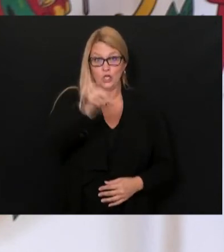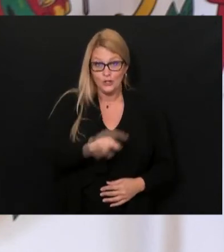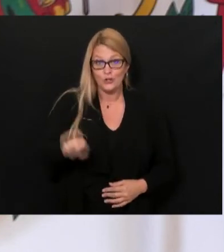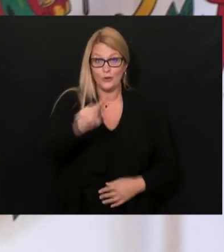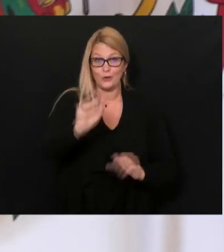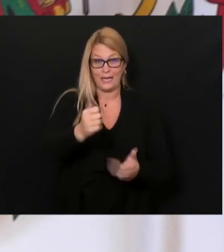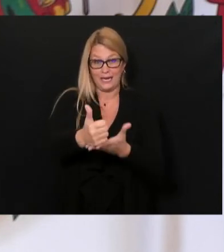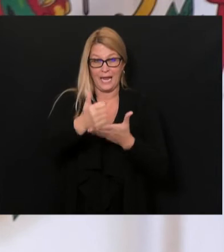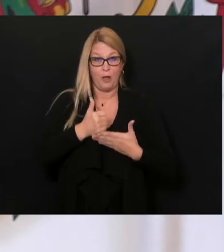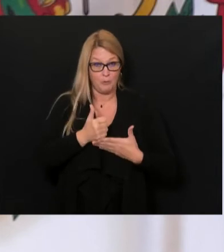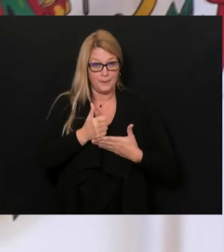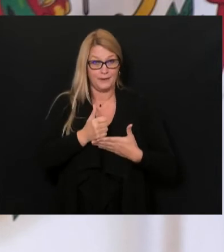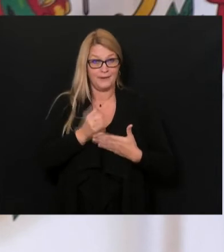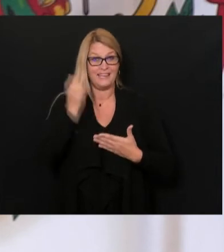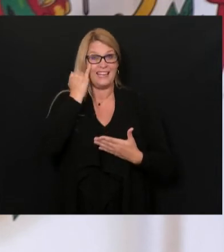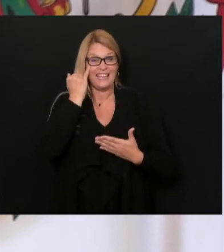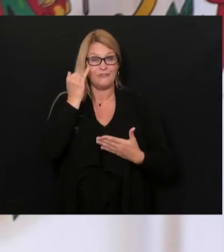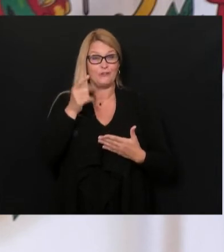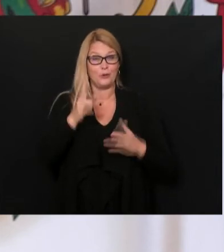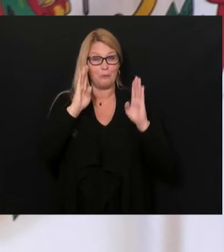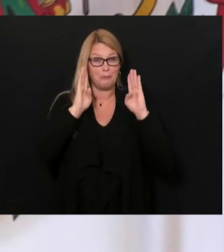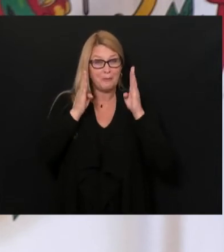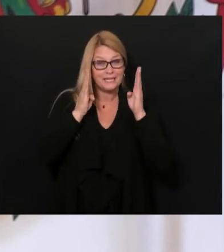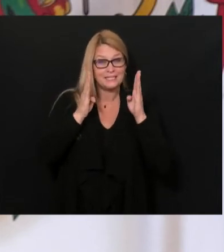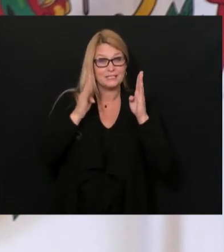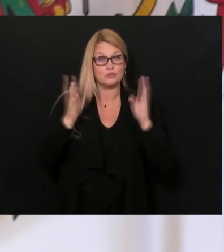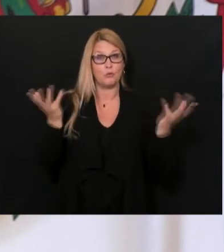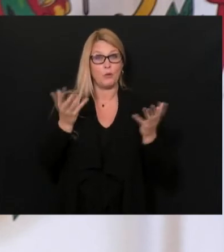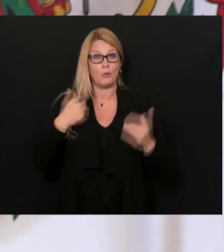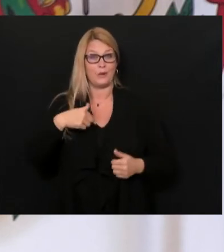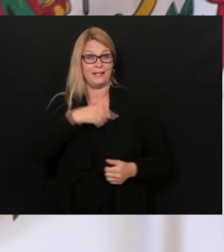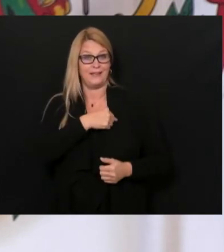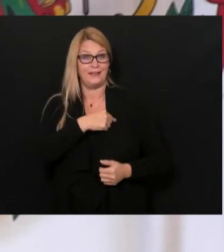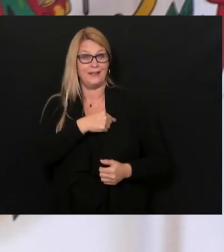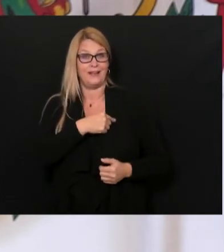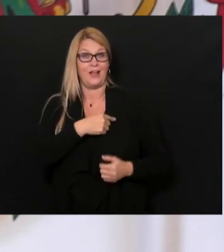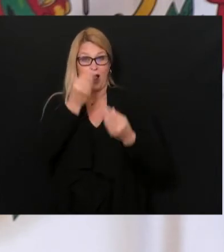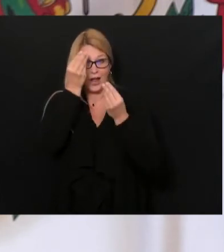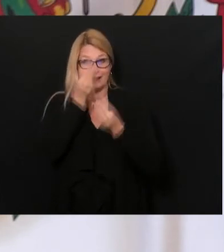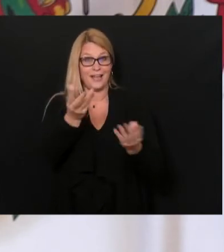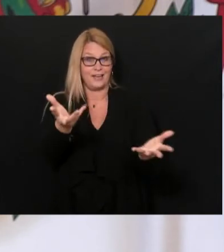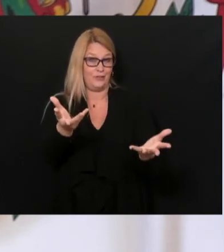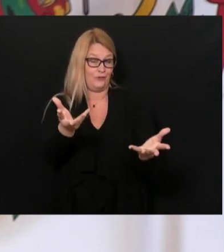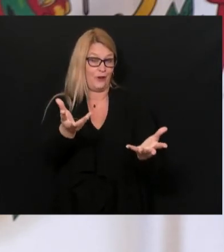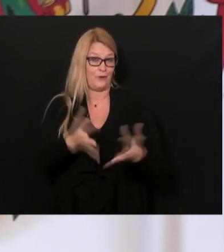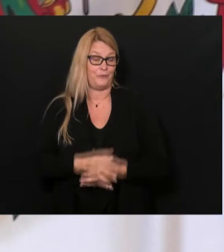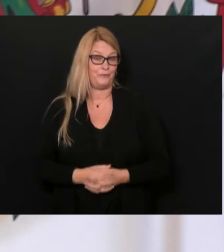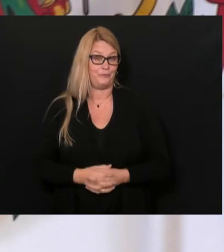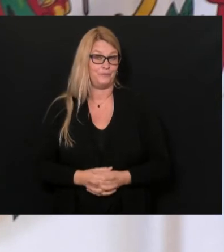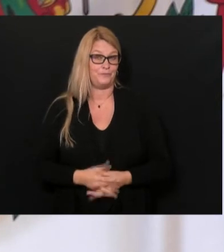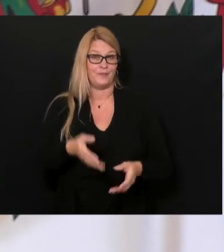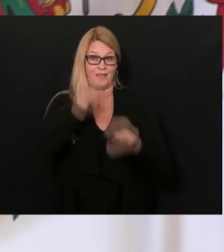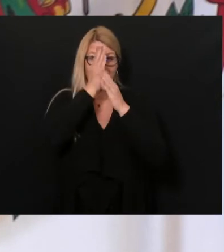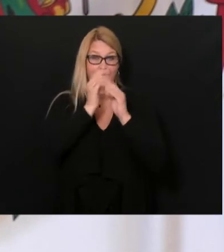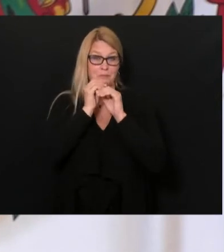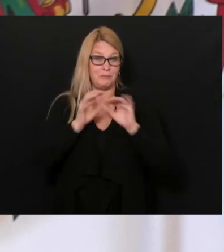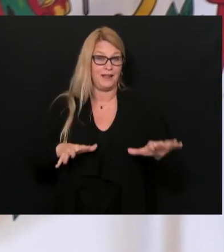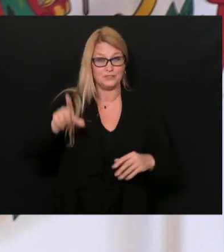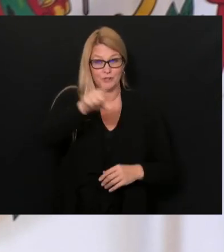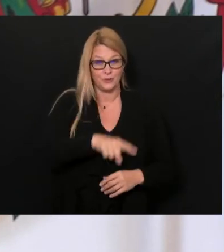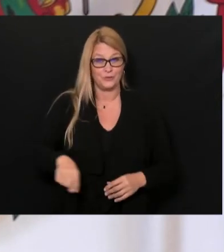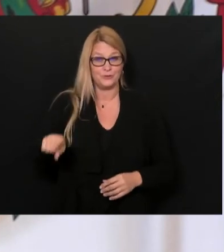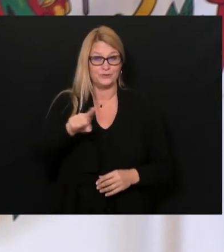us if you'll just pay close attention to what we're saying and try with all in you to do it. God bless each and every one